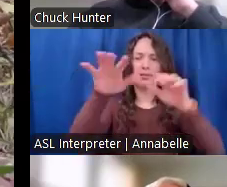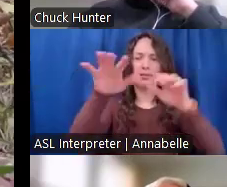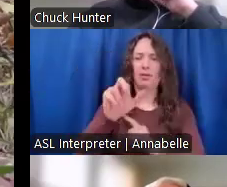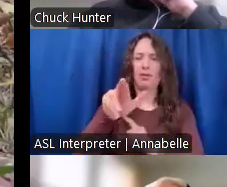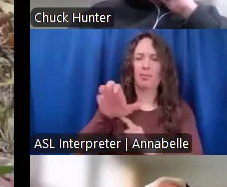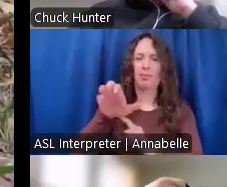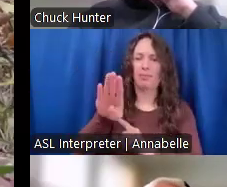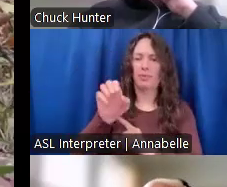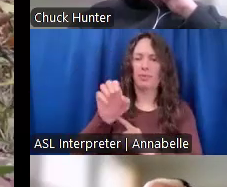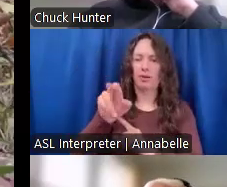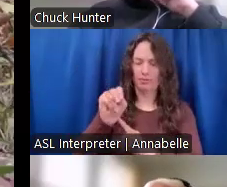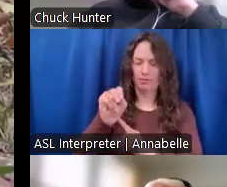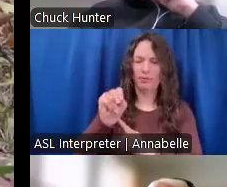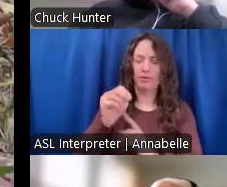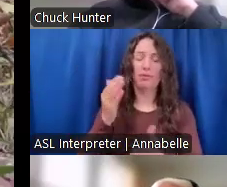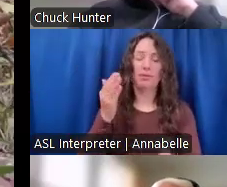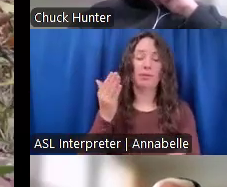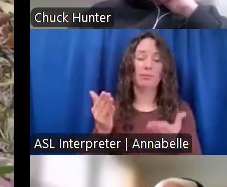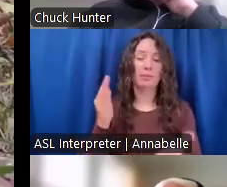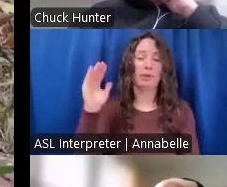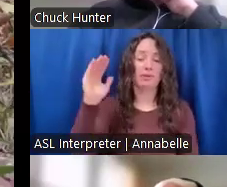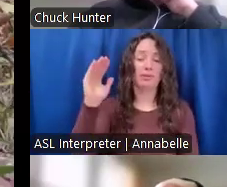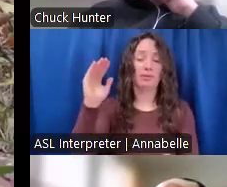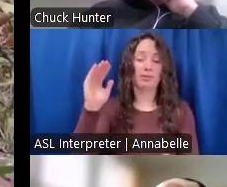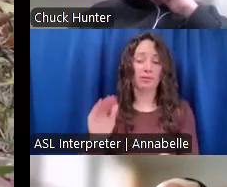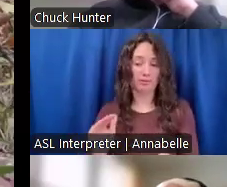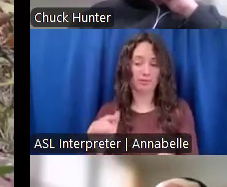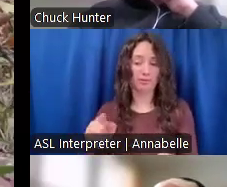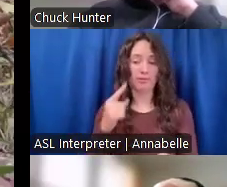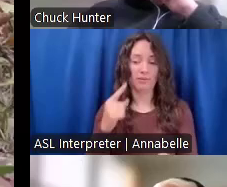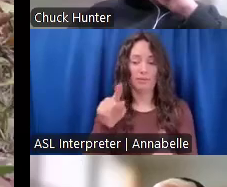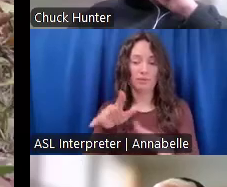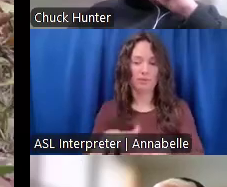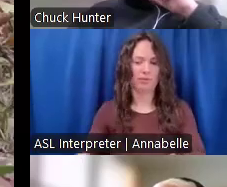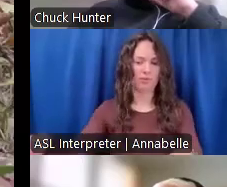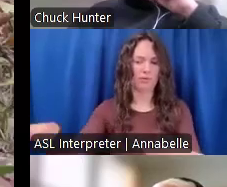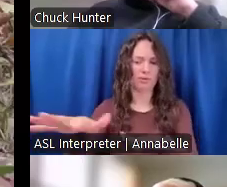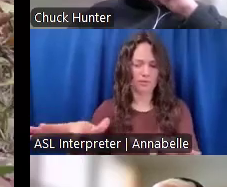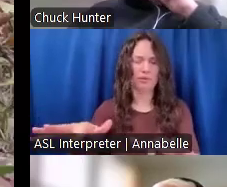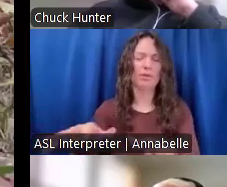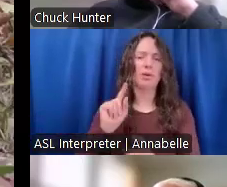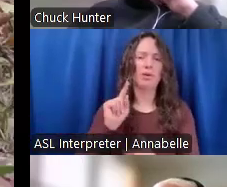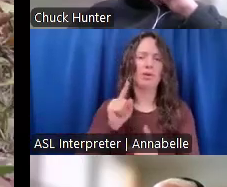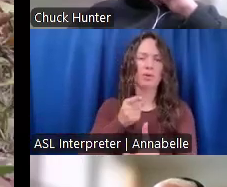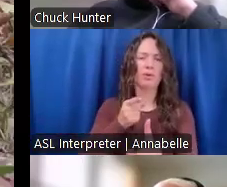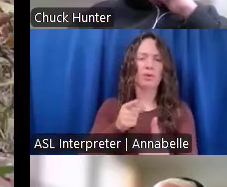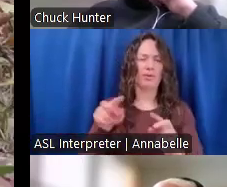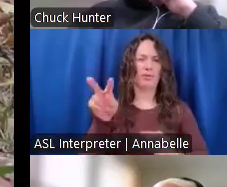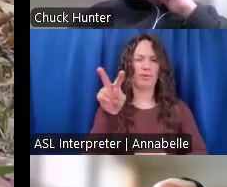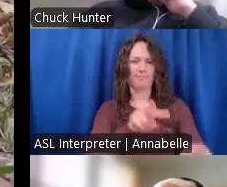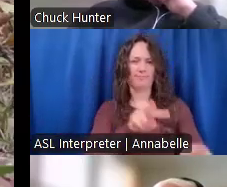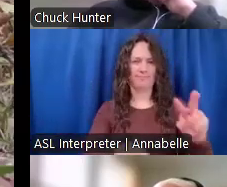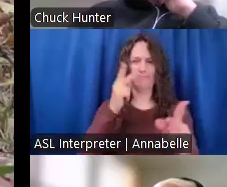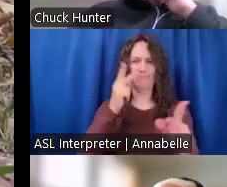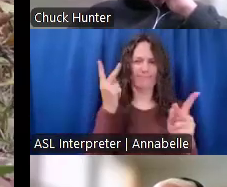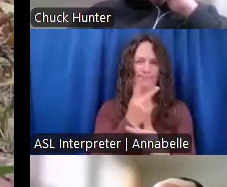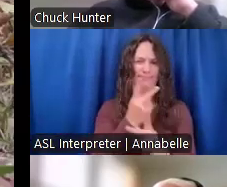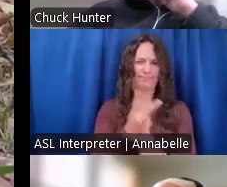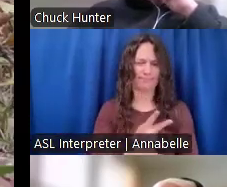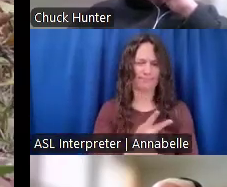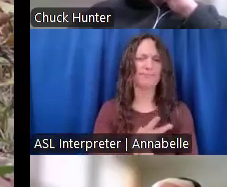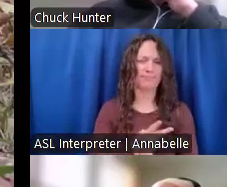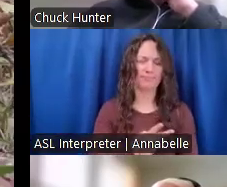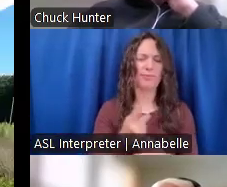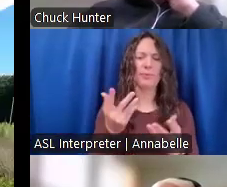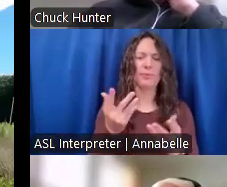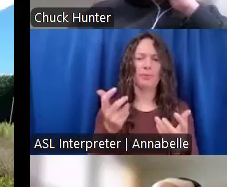levels of carbon stocking on the landscape. So certainly a value that we're trying to adapt and sustain. Gwen, if you can advance to the last slide.